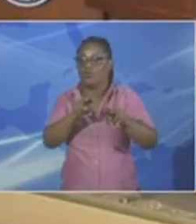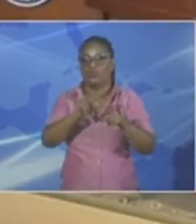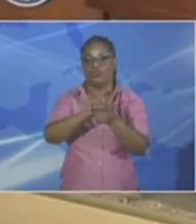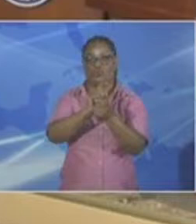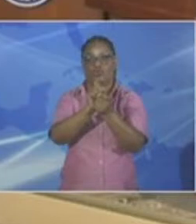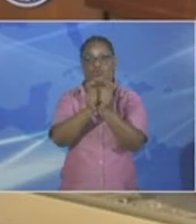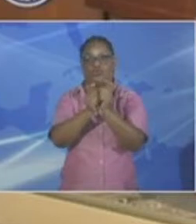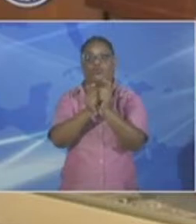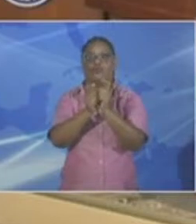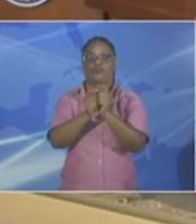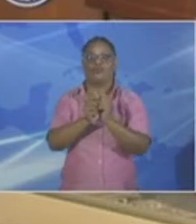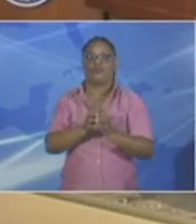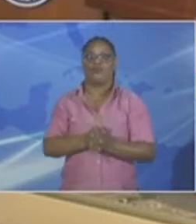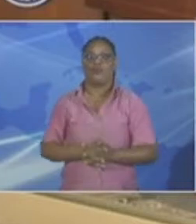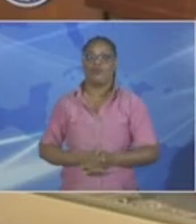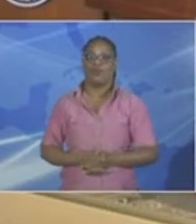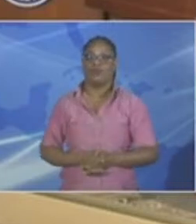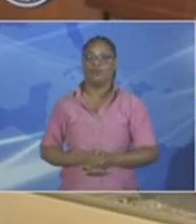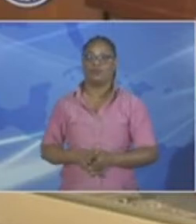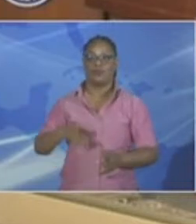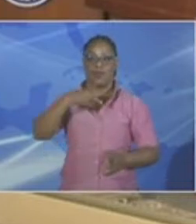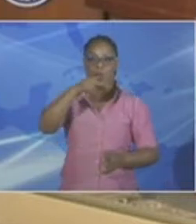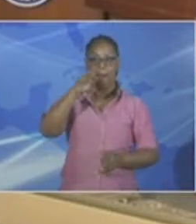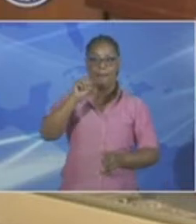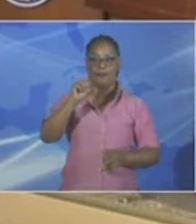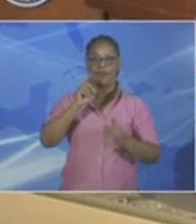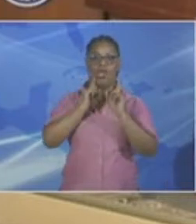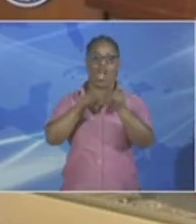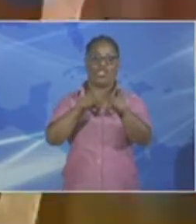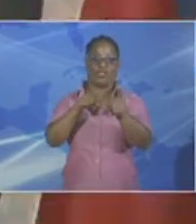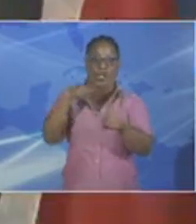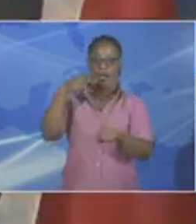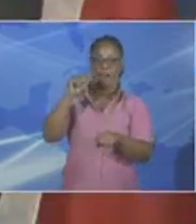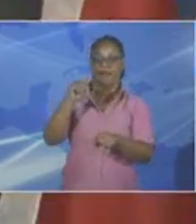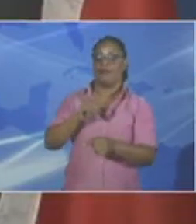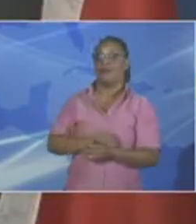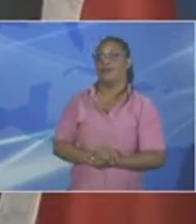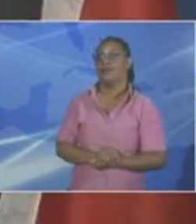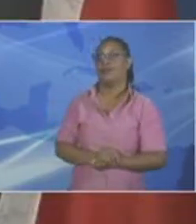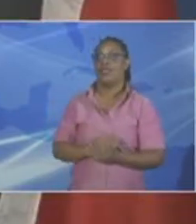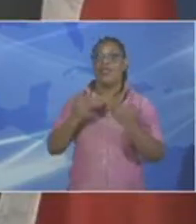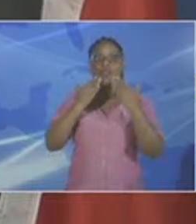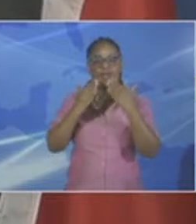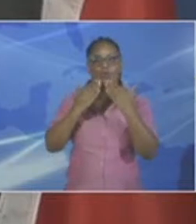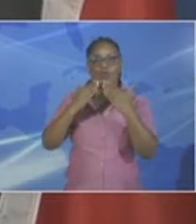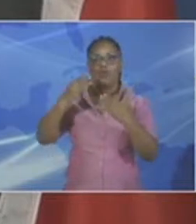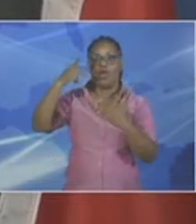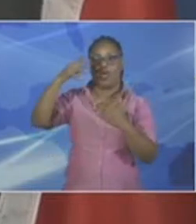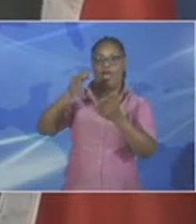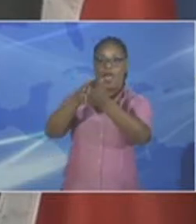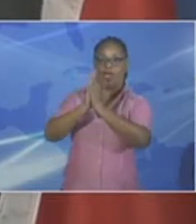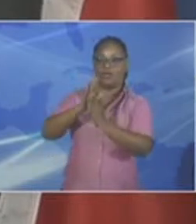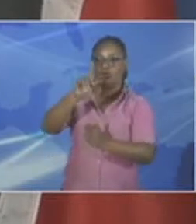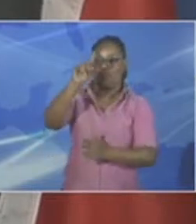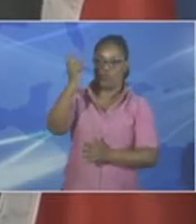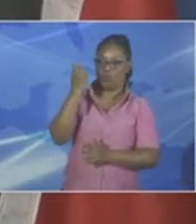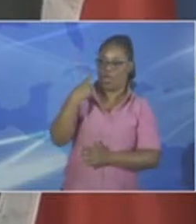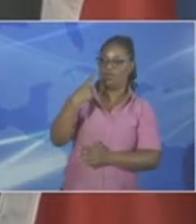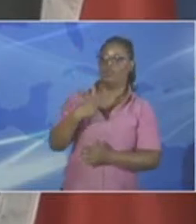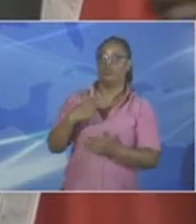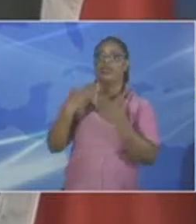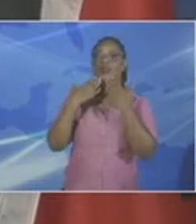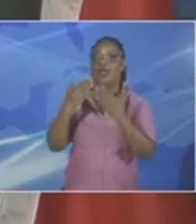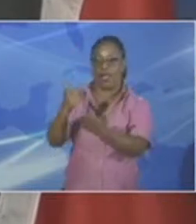Renuka, thank you for asking that question, because it allows me to say, now that we are responding today to